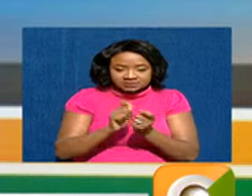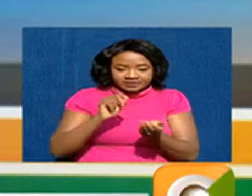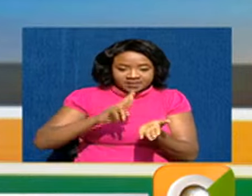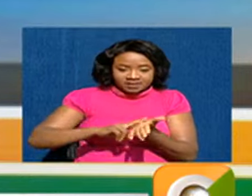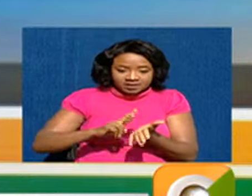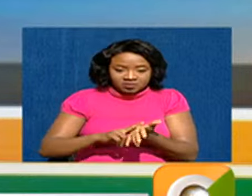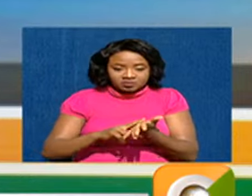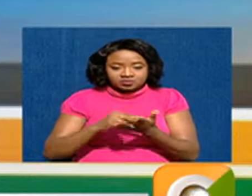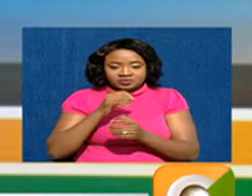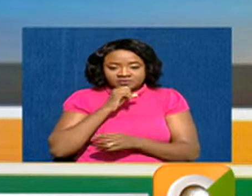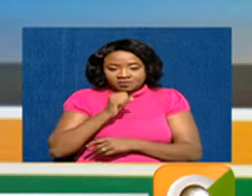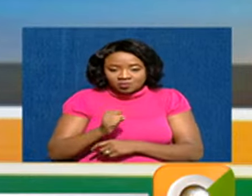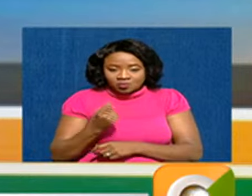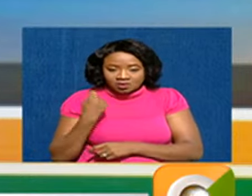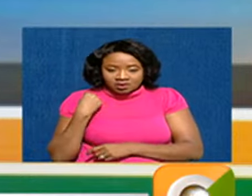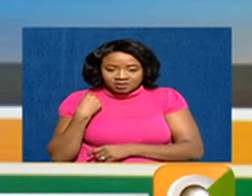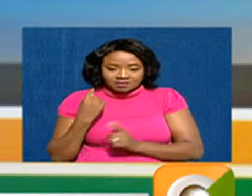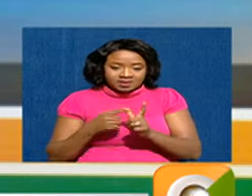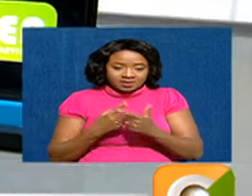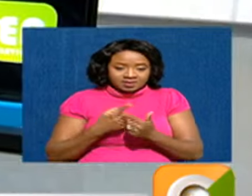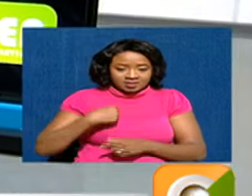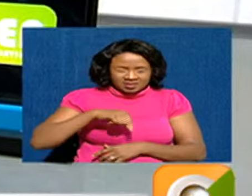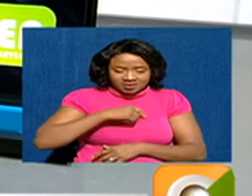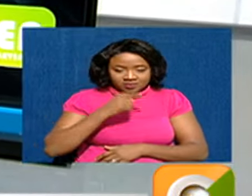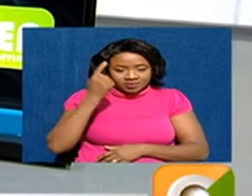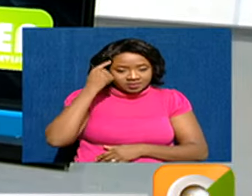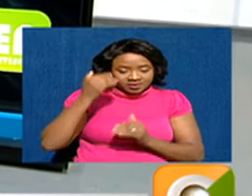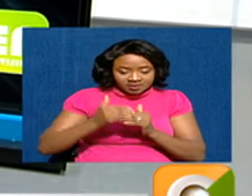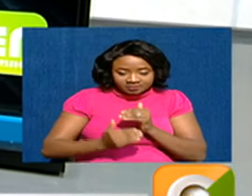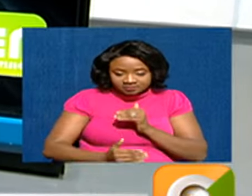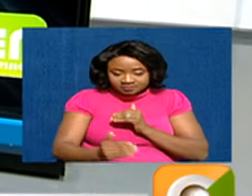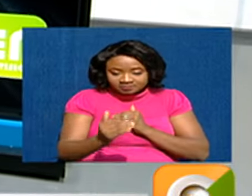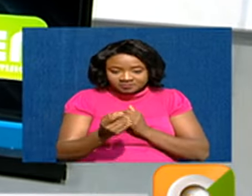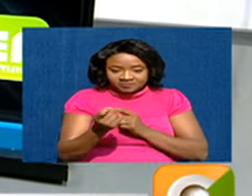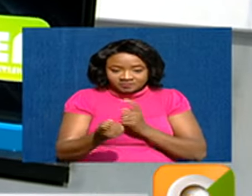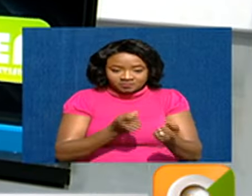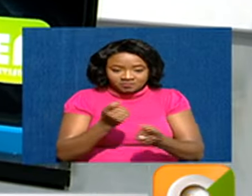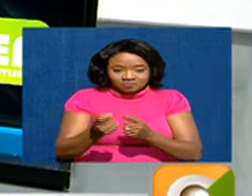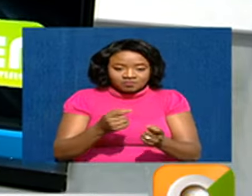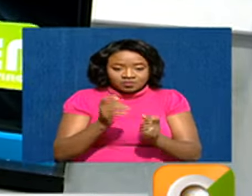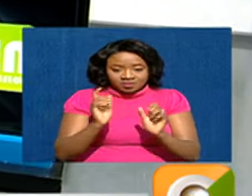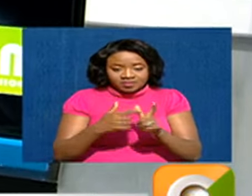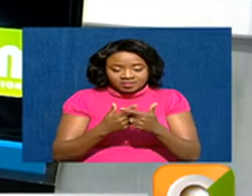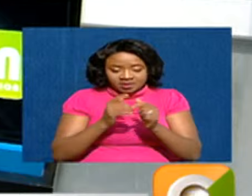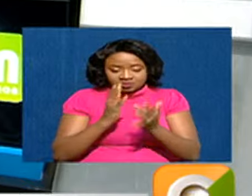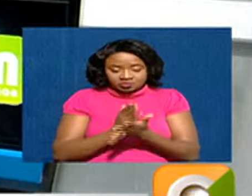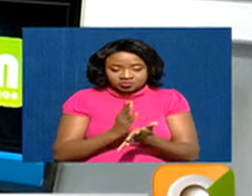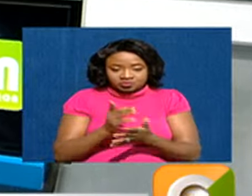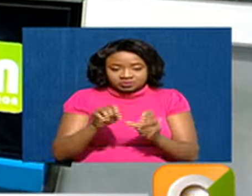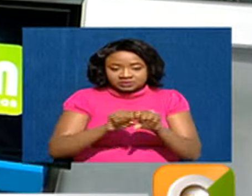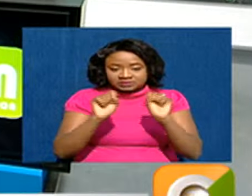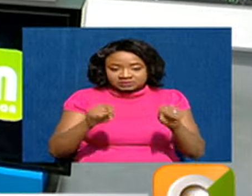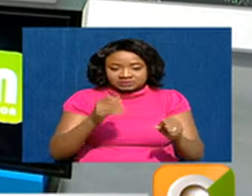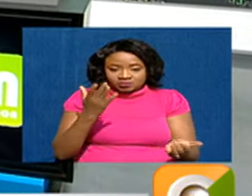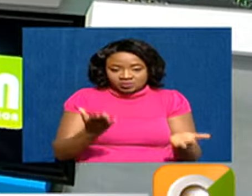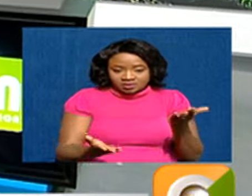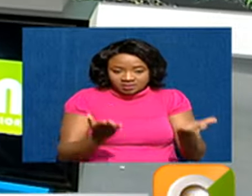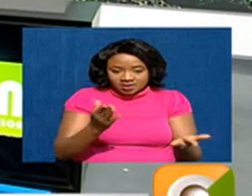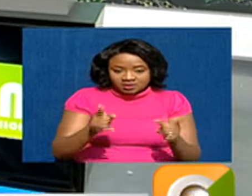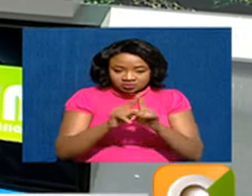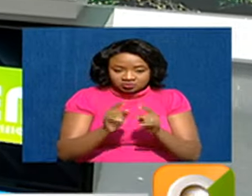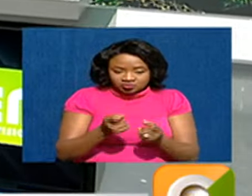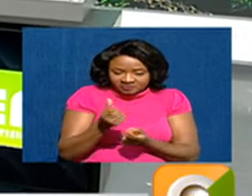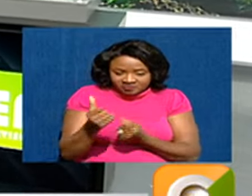phone numbers. We think in the next 1 or so months, this system will stabilize. And quite a number of farmers are